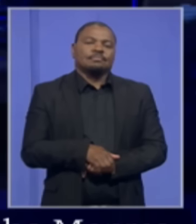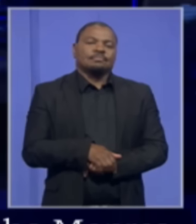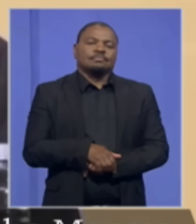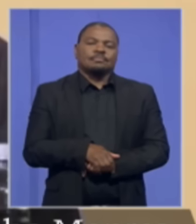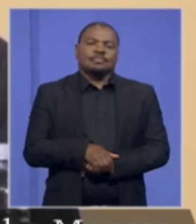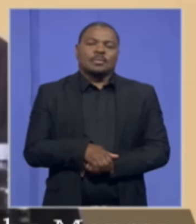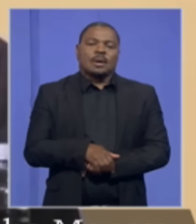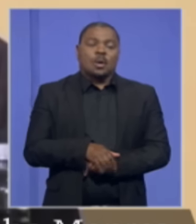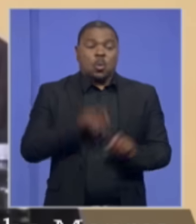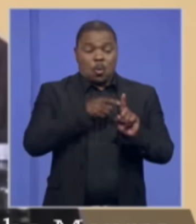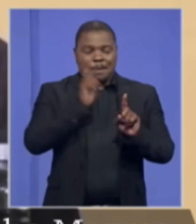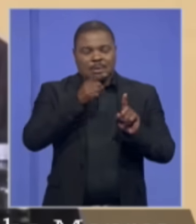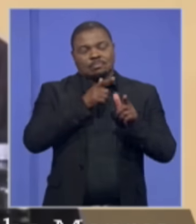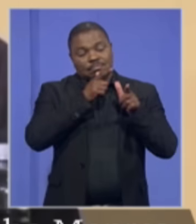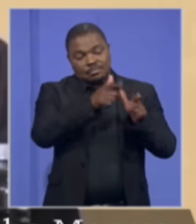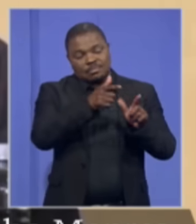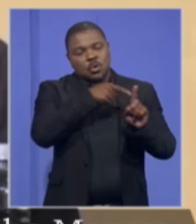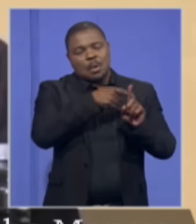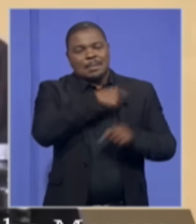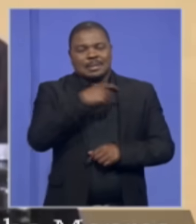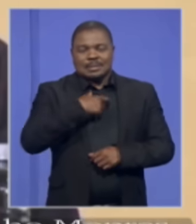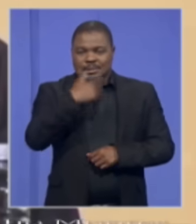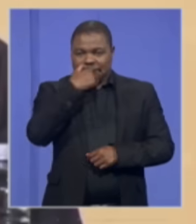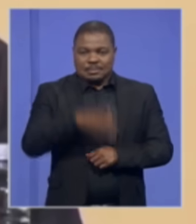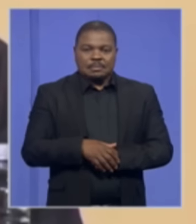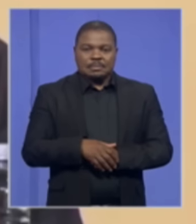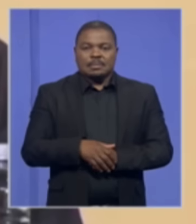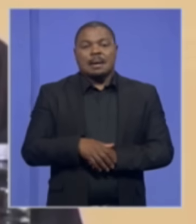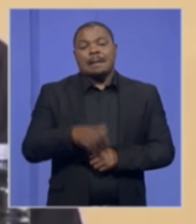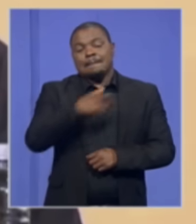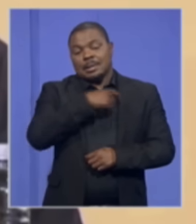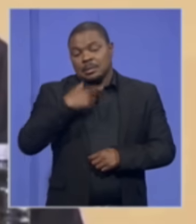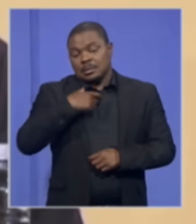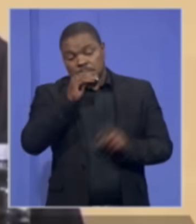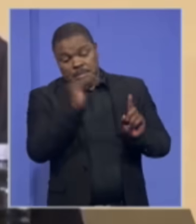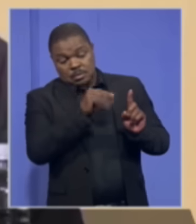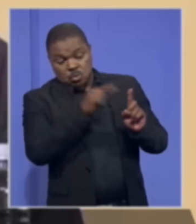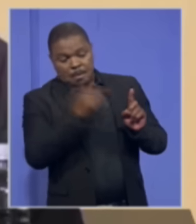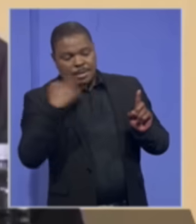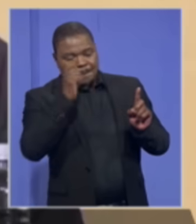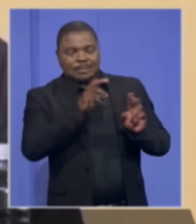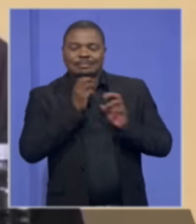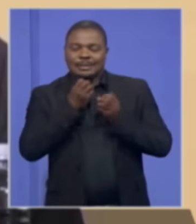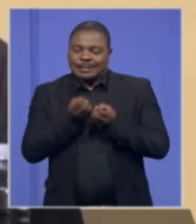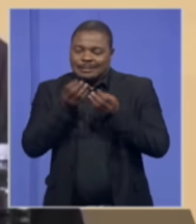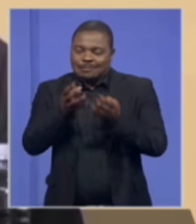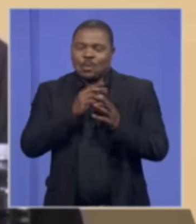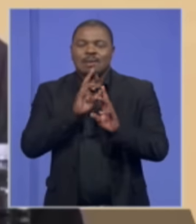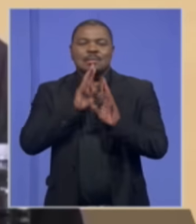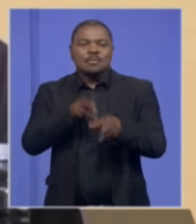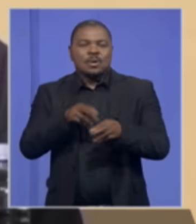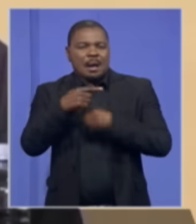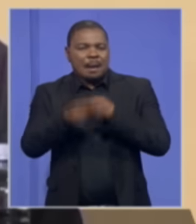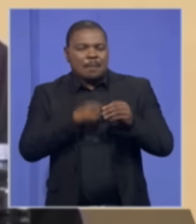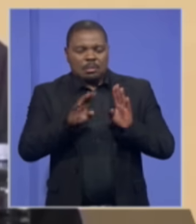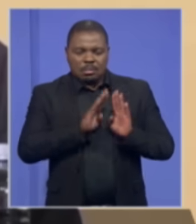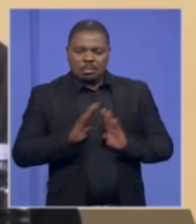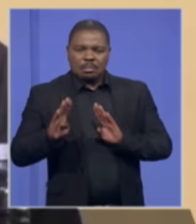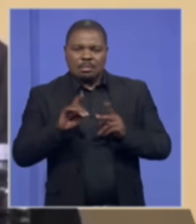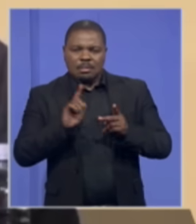The President has requested that the Minister provide him with a detailed report on the decorum and substance of